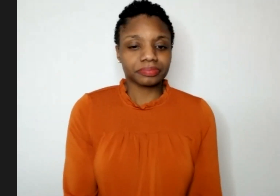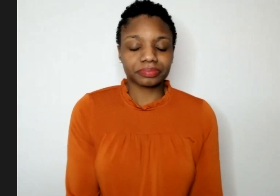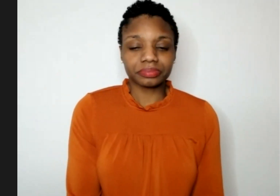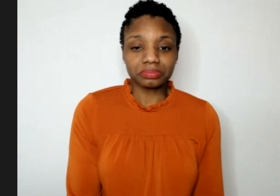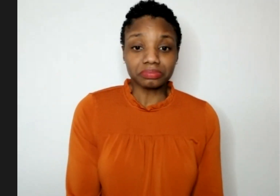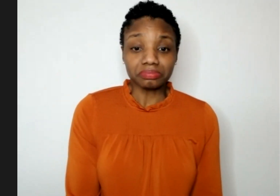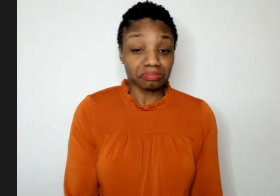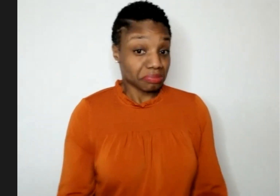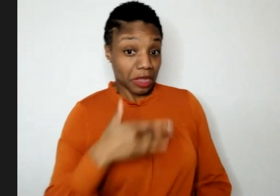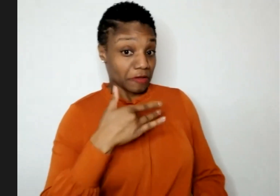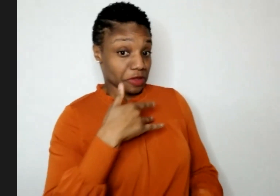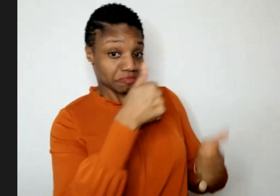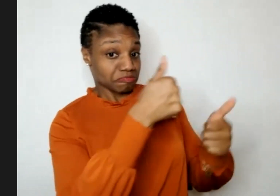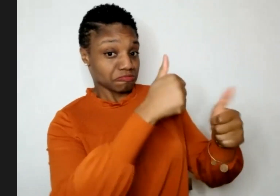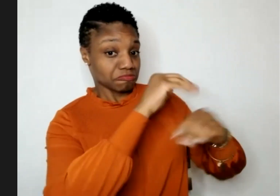it.